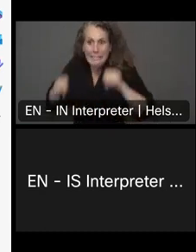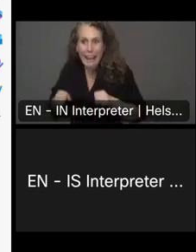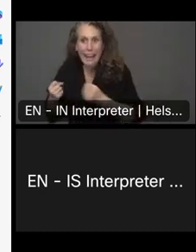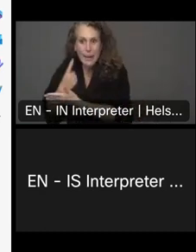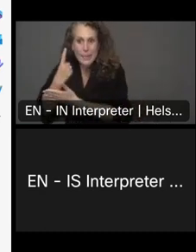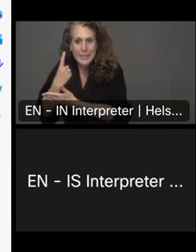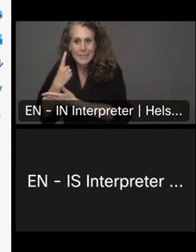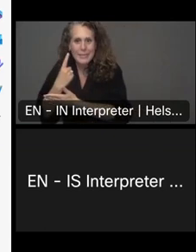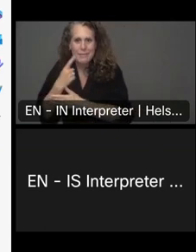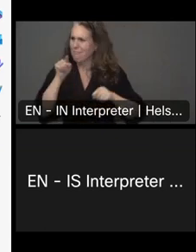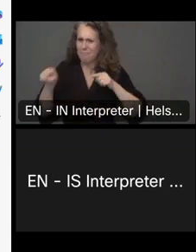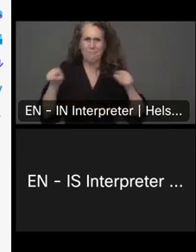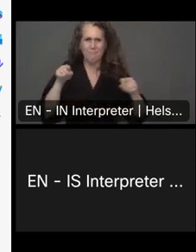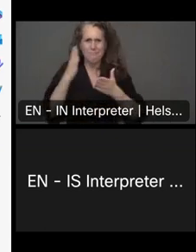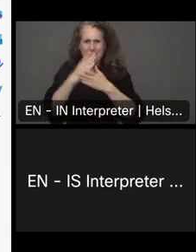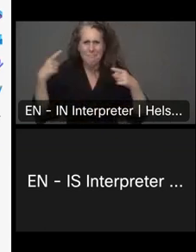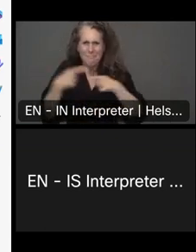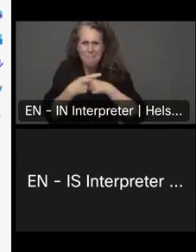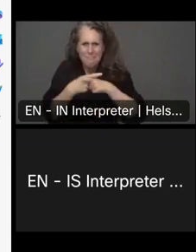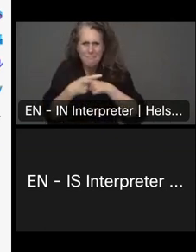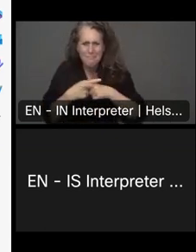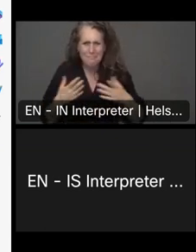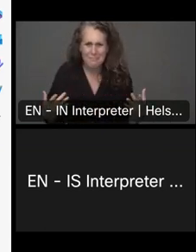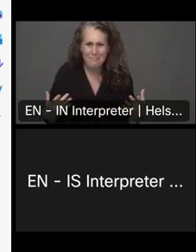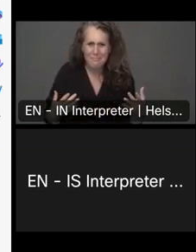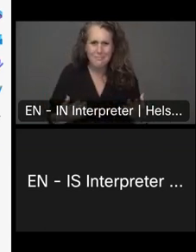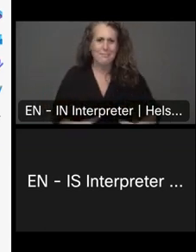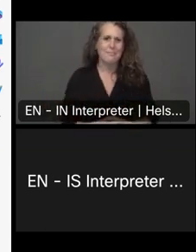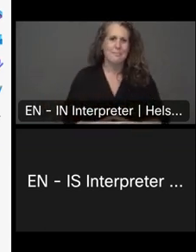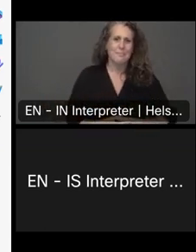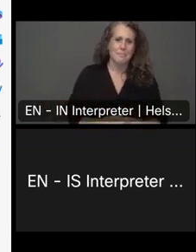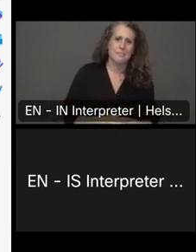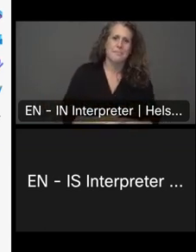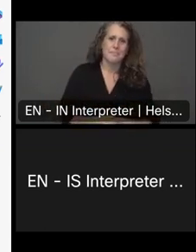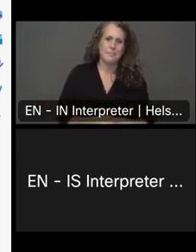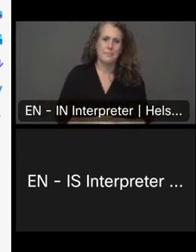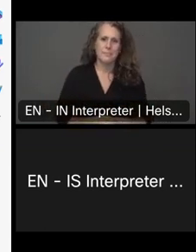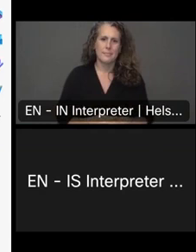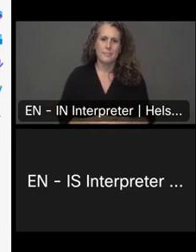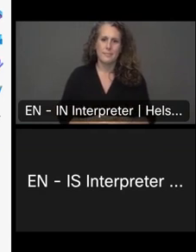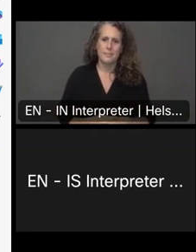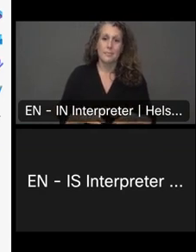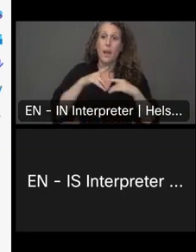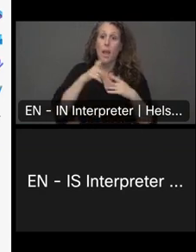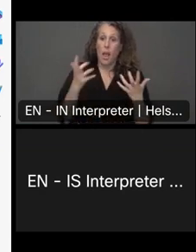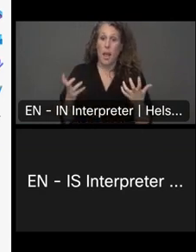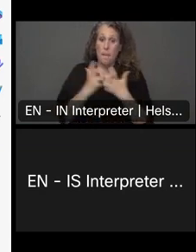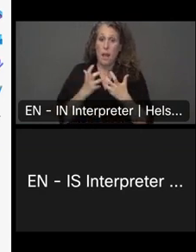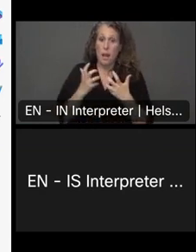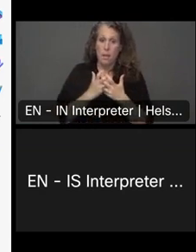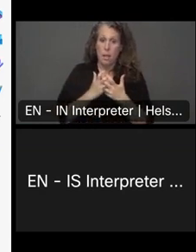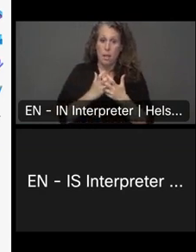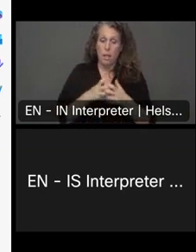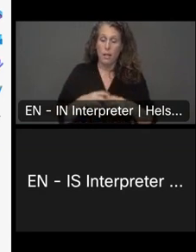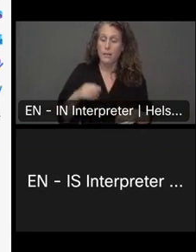is the contradictory of possible. Similarly, not incompatible. What do they tell us that the simple positive doesn't? In